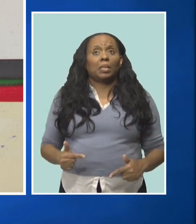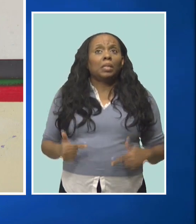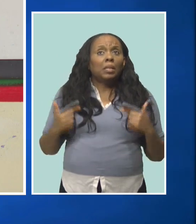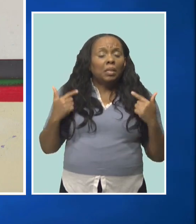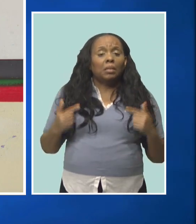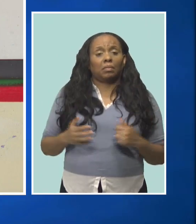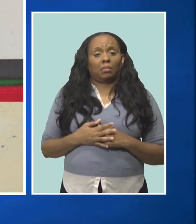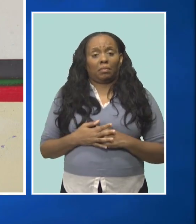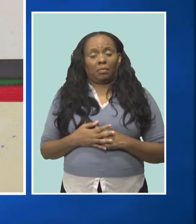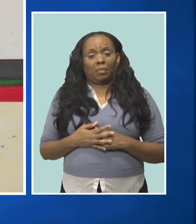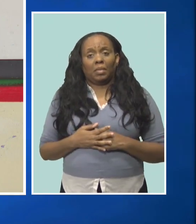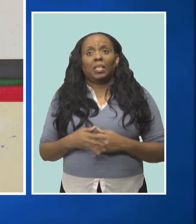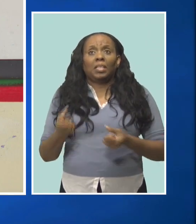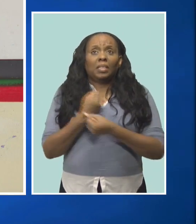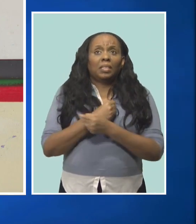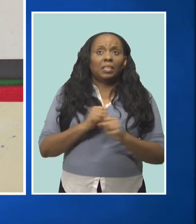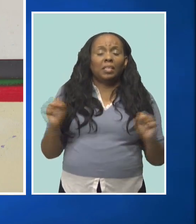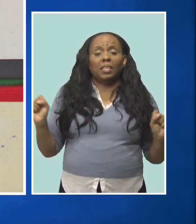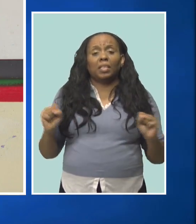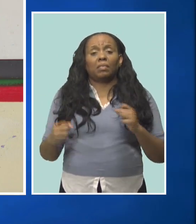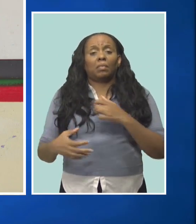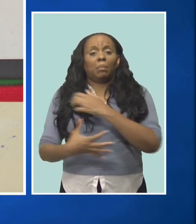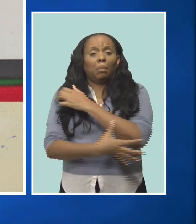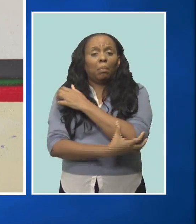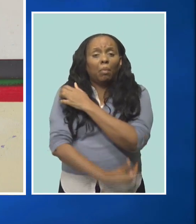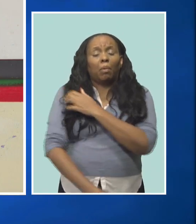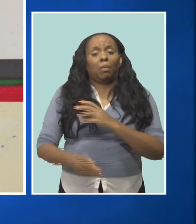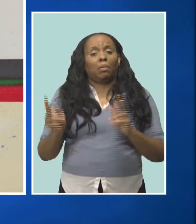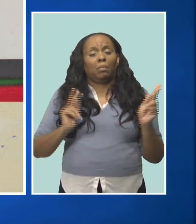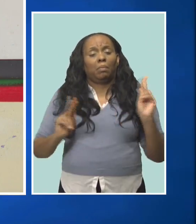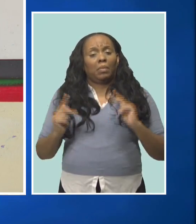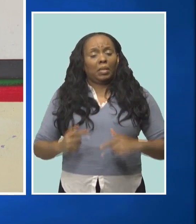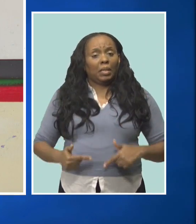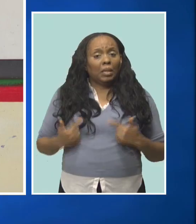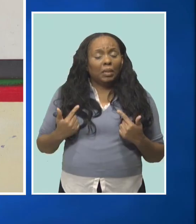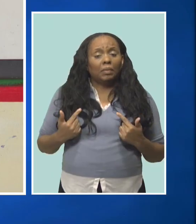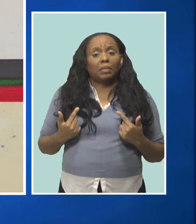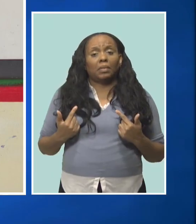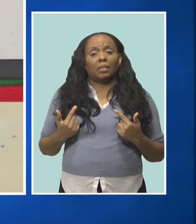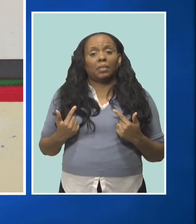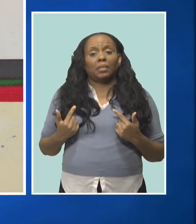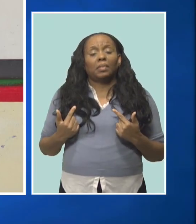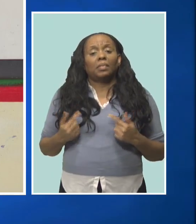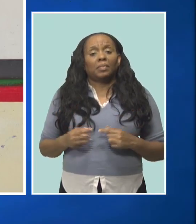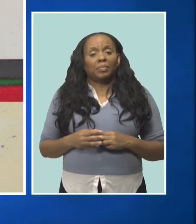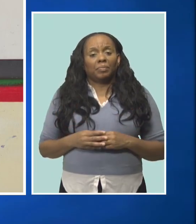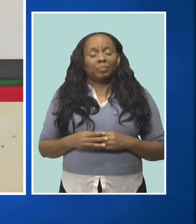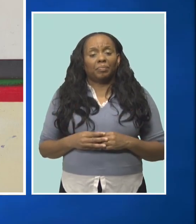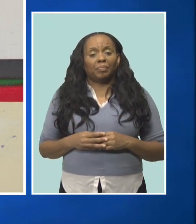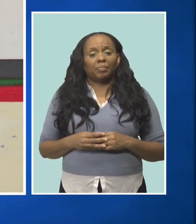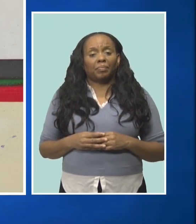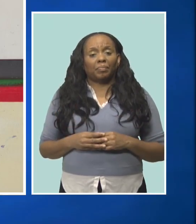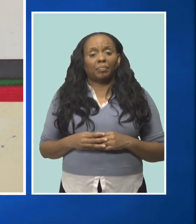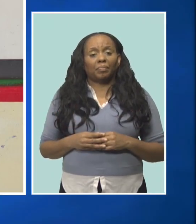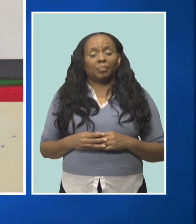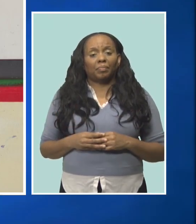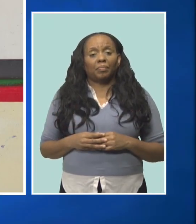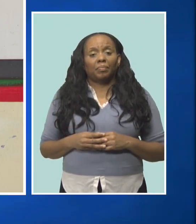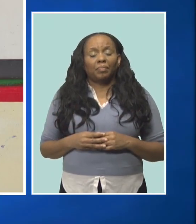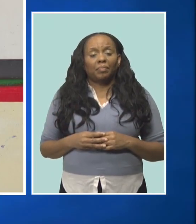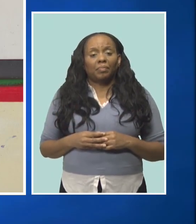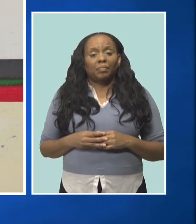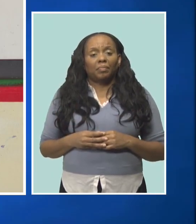our poor Caribbean people in terms of being able to get